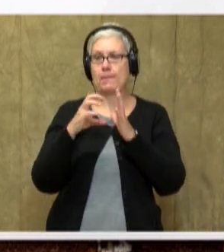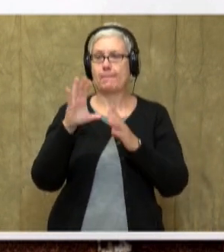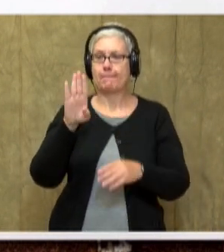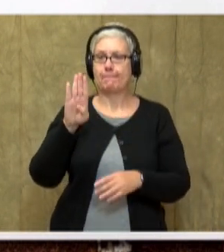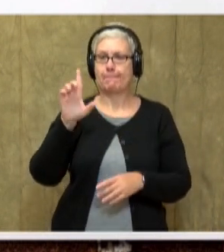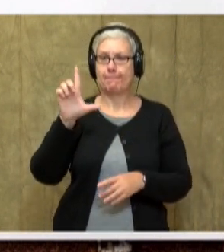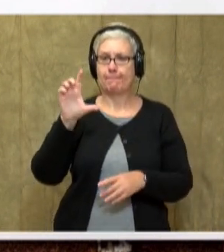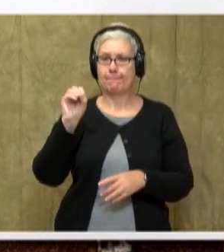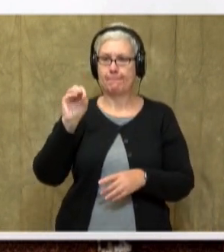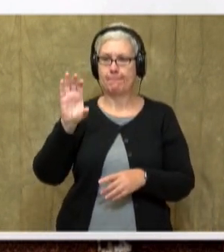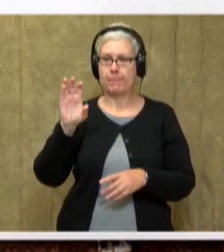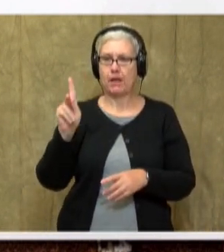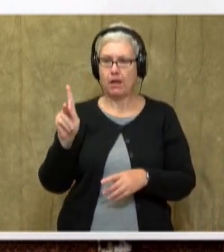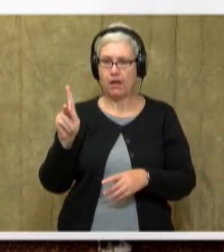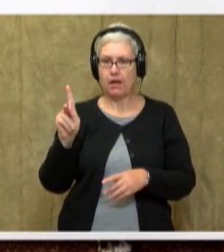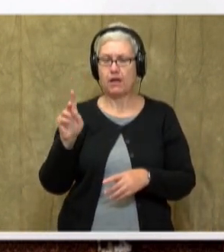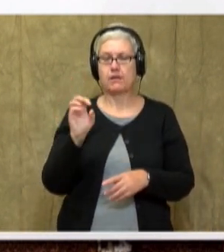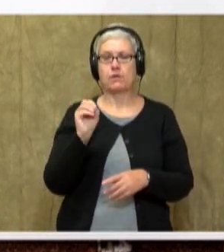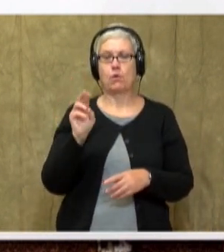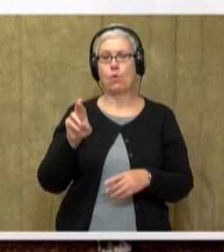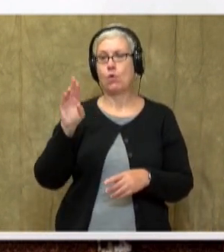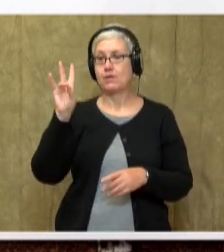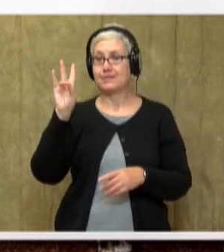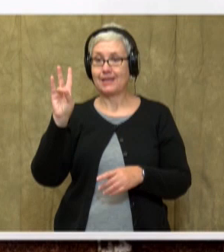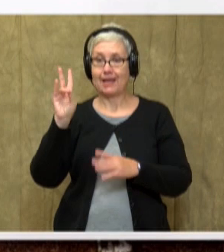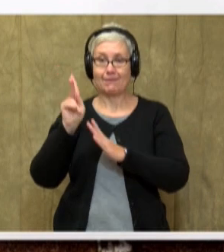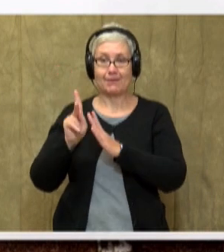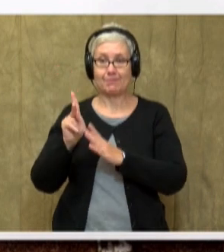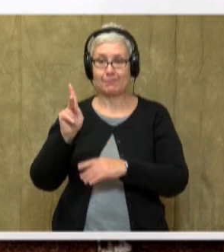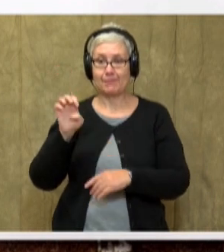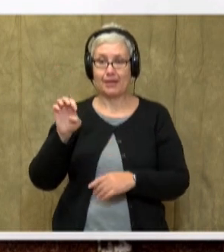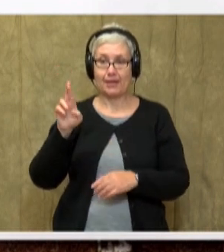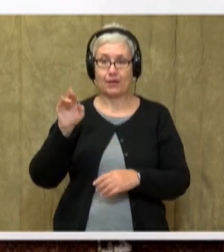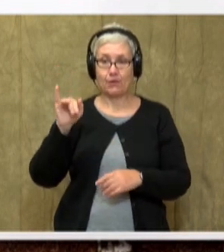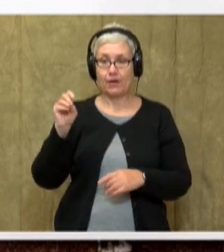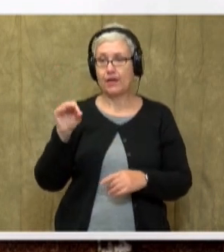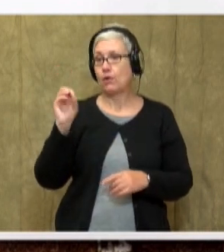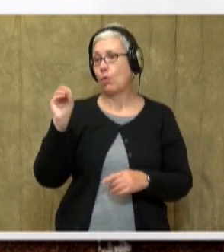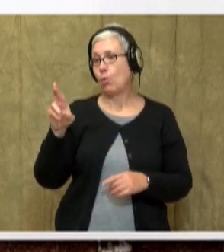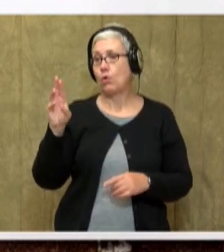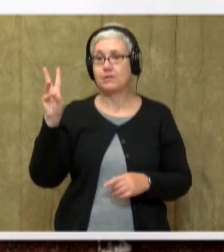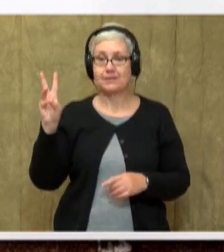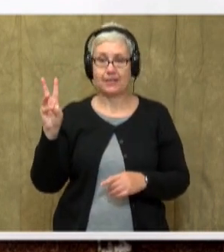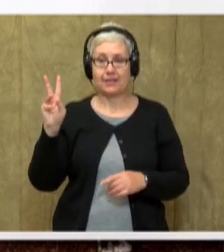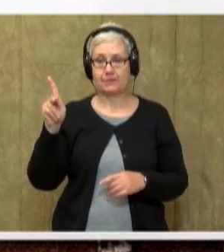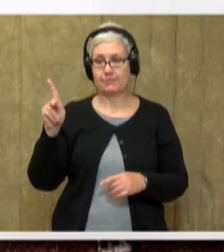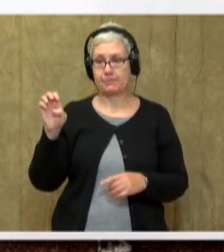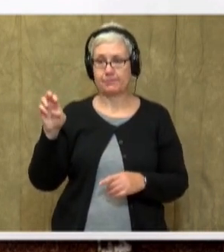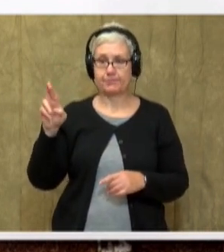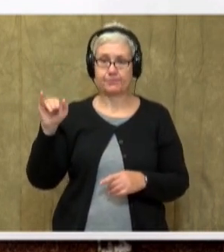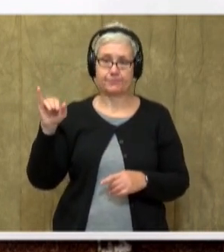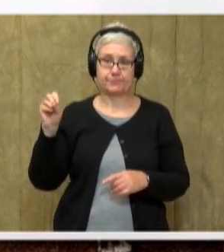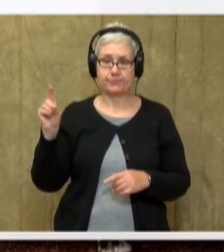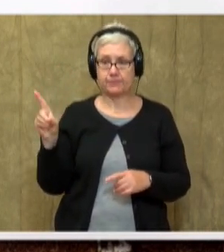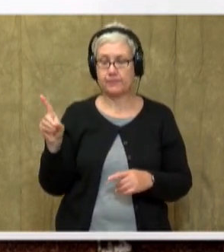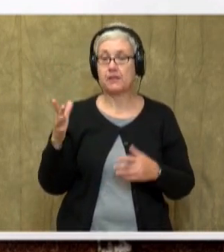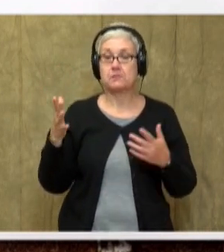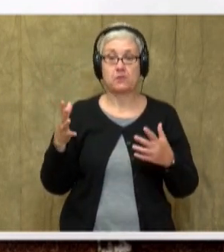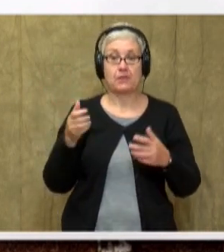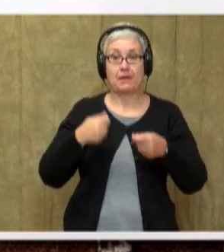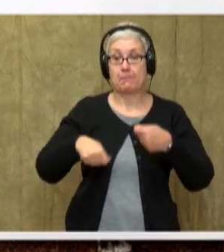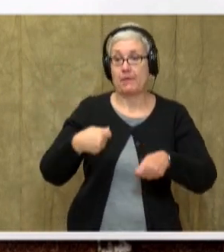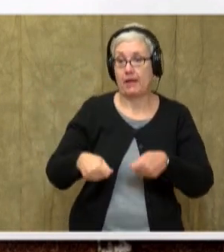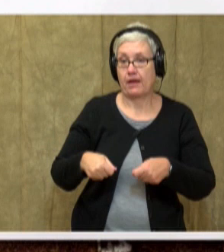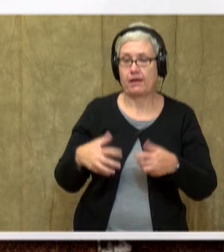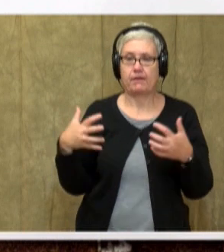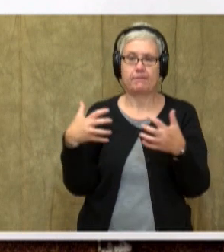or if you're on a 7-period schedule or a 6-period, do you have a guided study? You know, what kind of, do they have band? Do they have a football team? Those